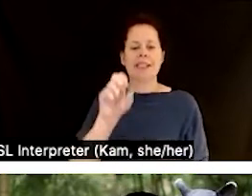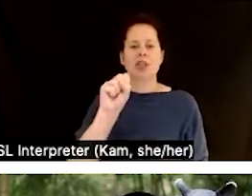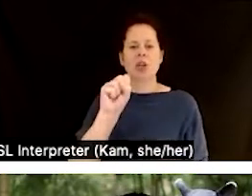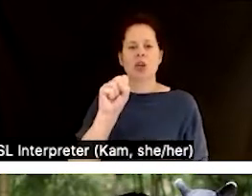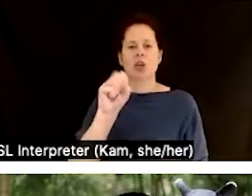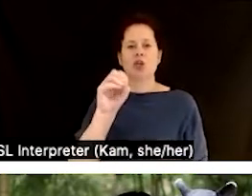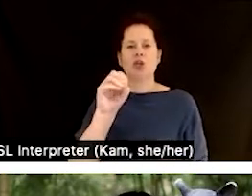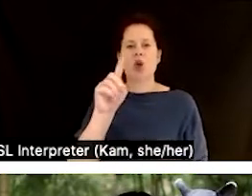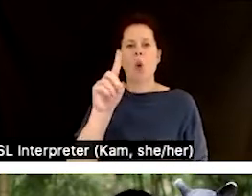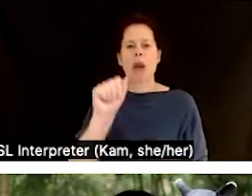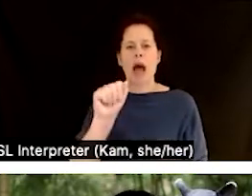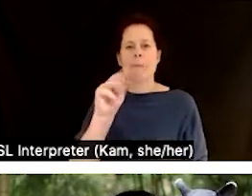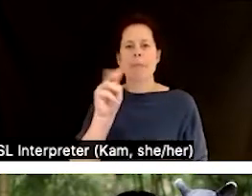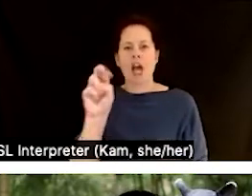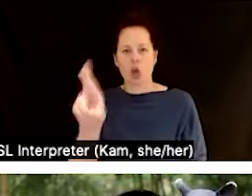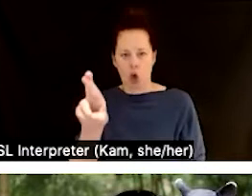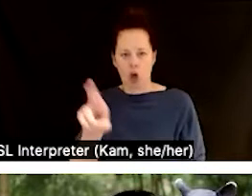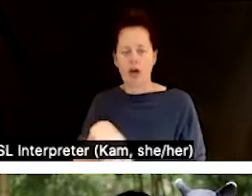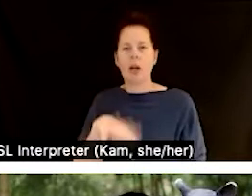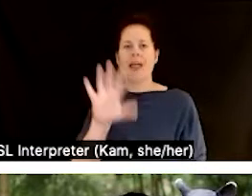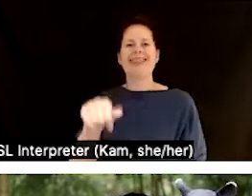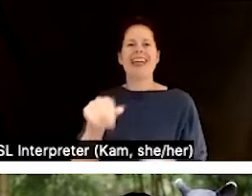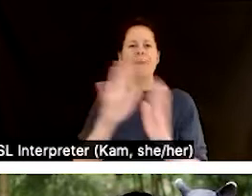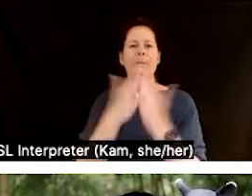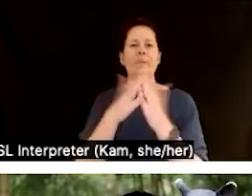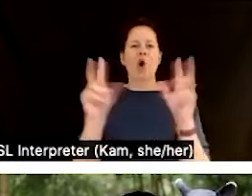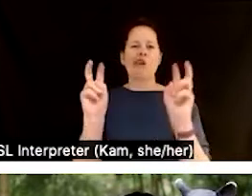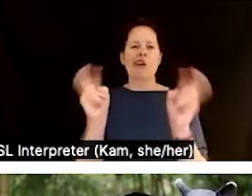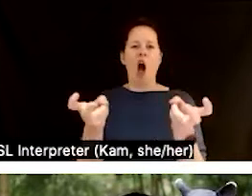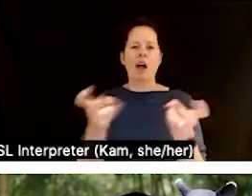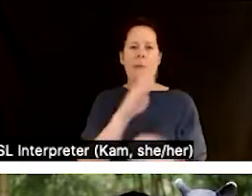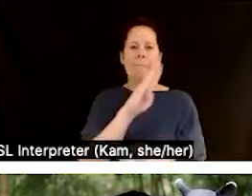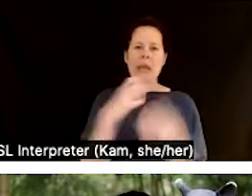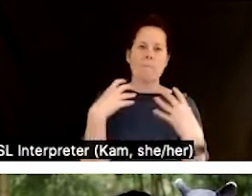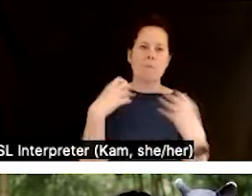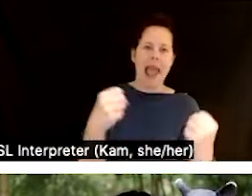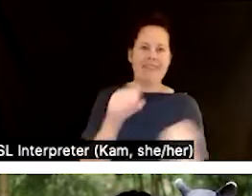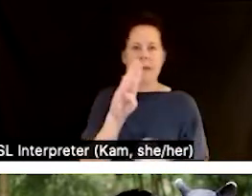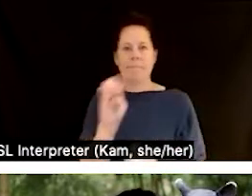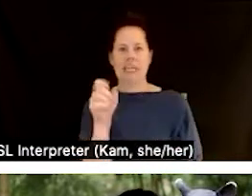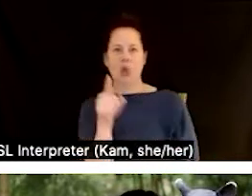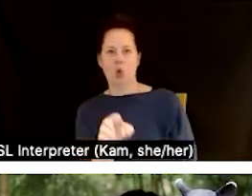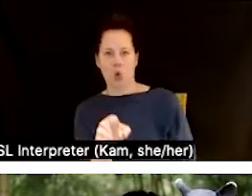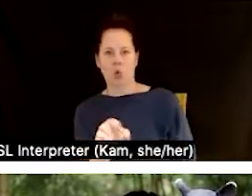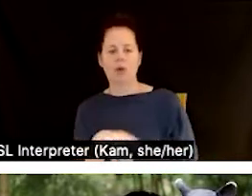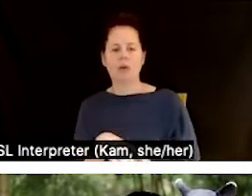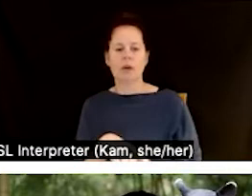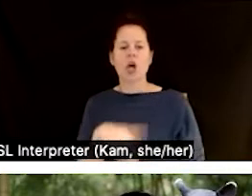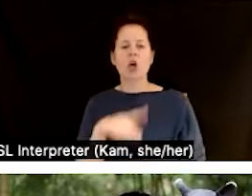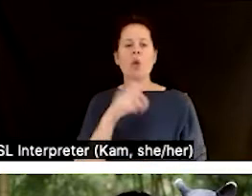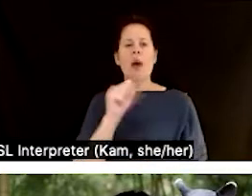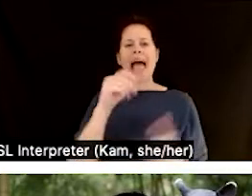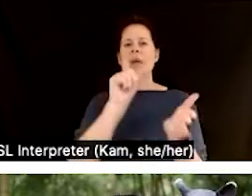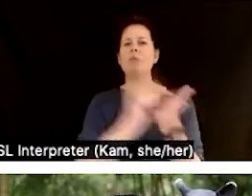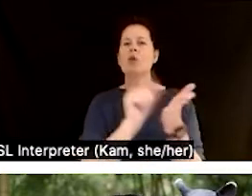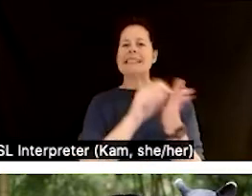it has not only does it have written language in English, but it also has Braille text that folks can enjoy as well. And it